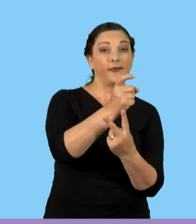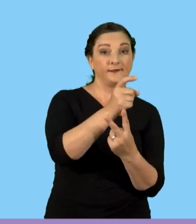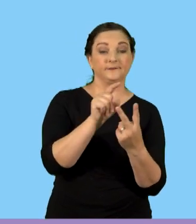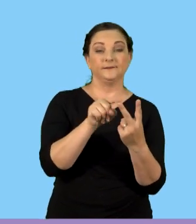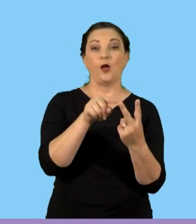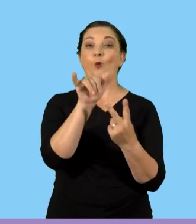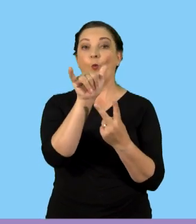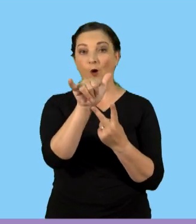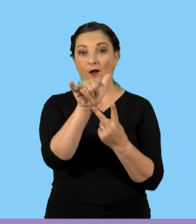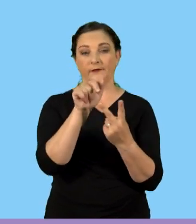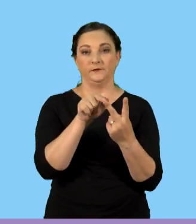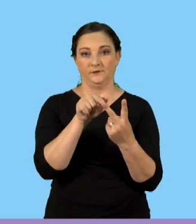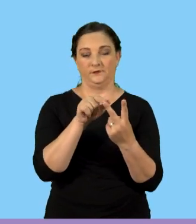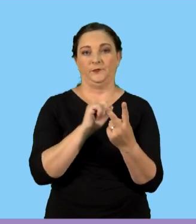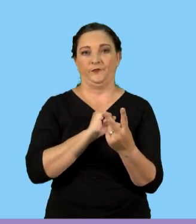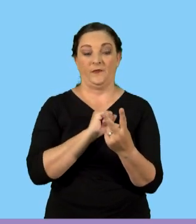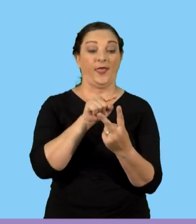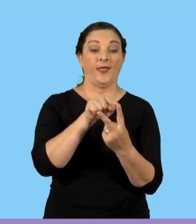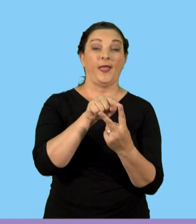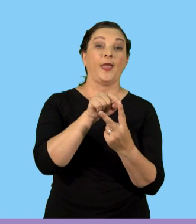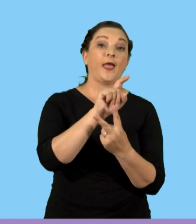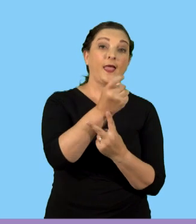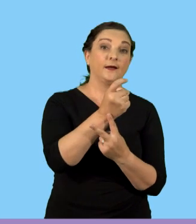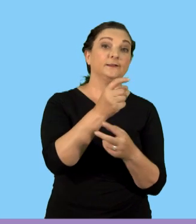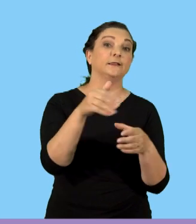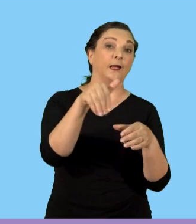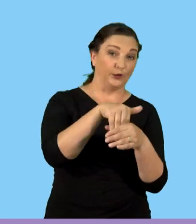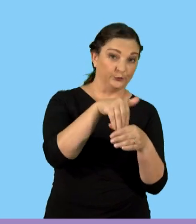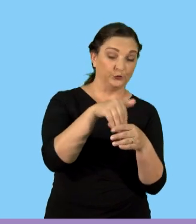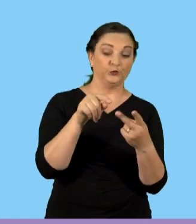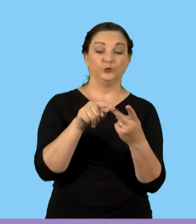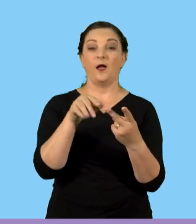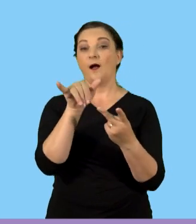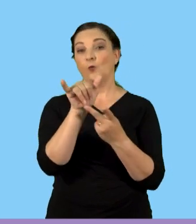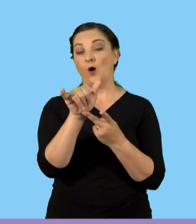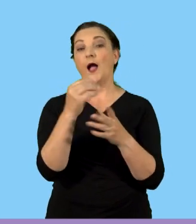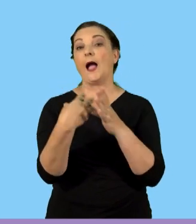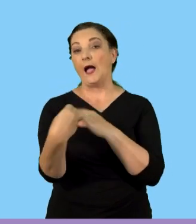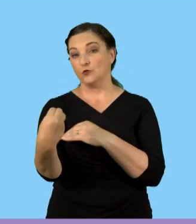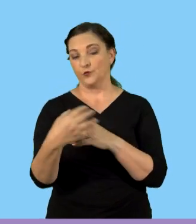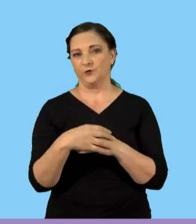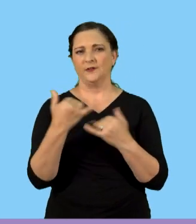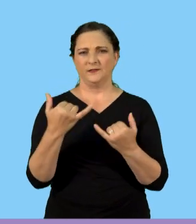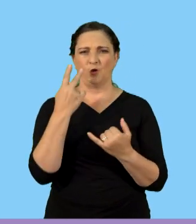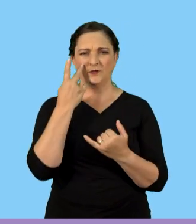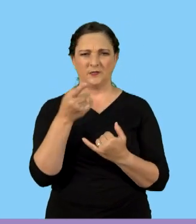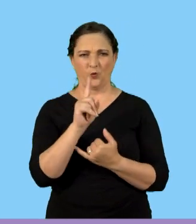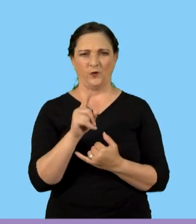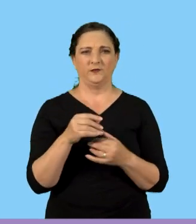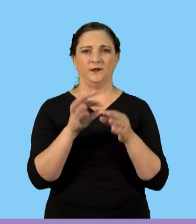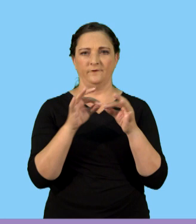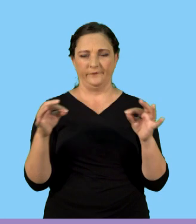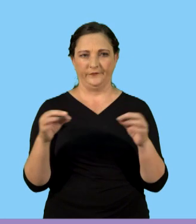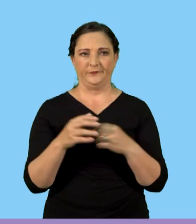our y. So our x is going to be our input value and our y is going to be our output value. So given the following equation, fill